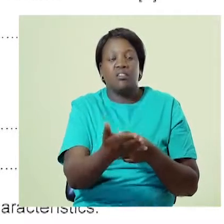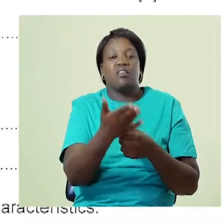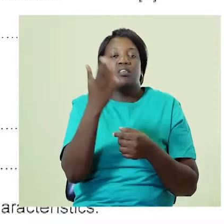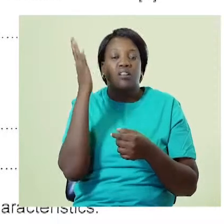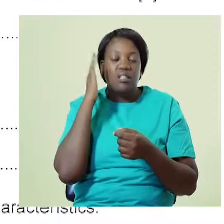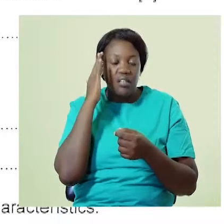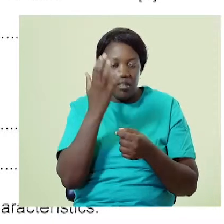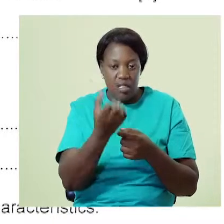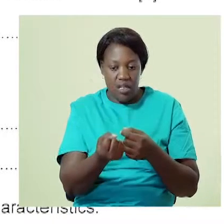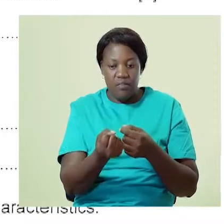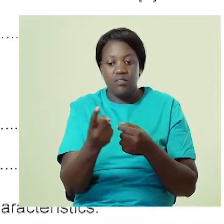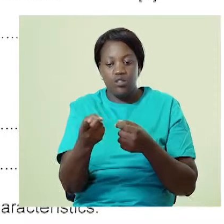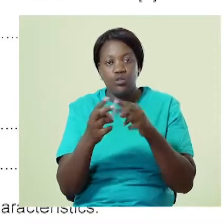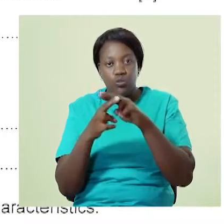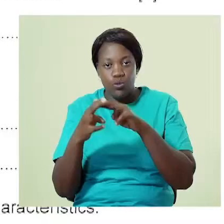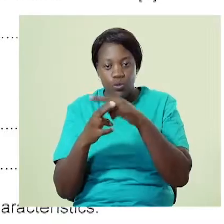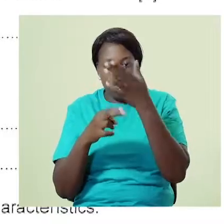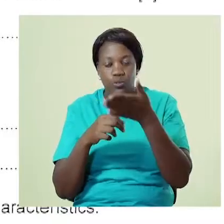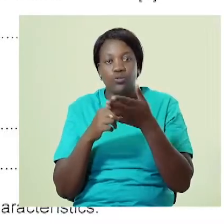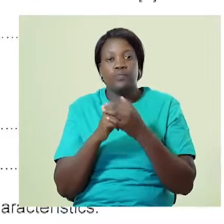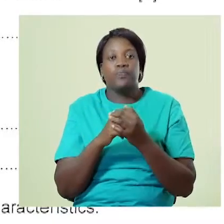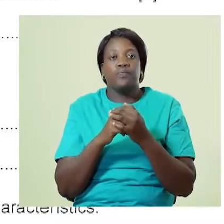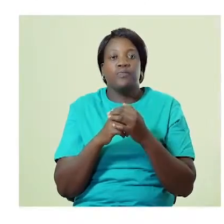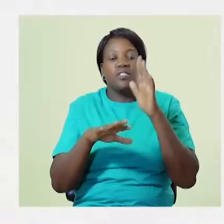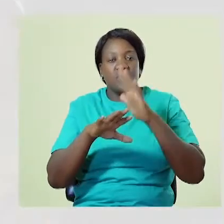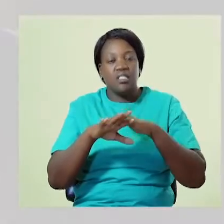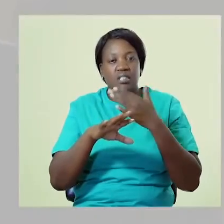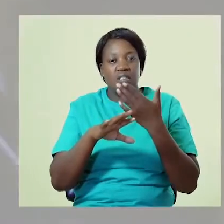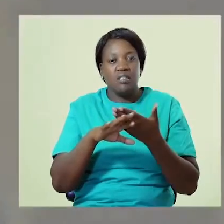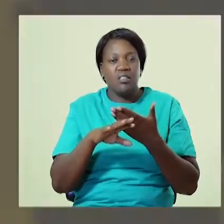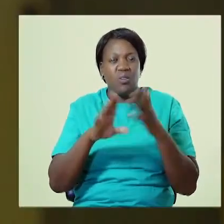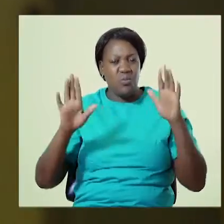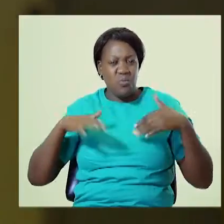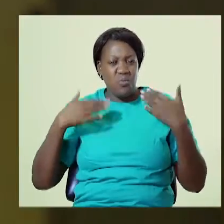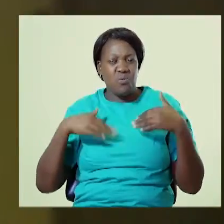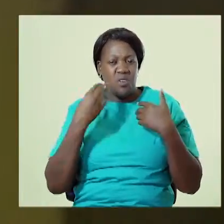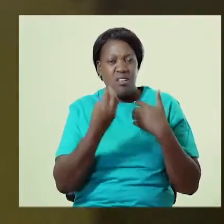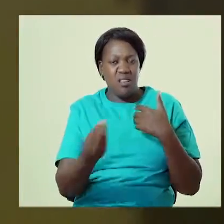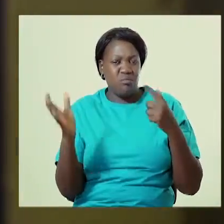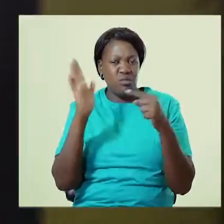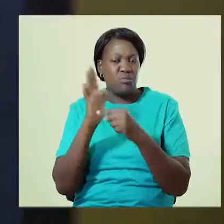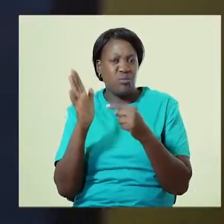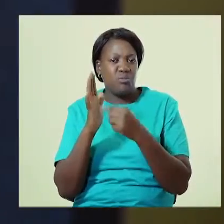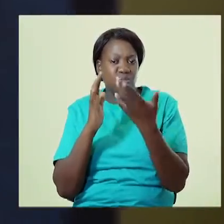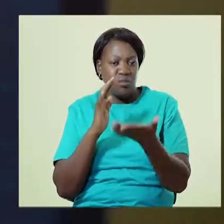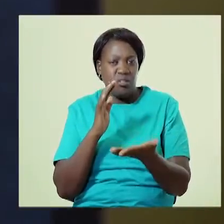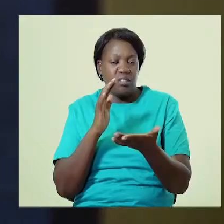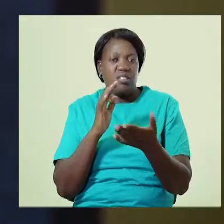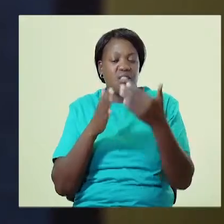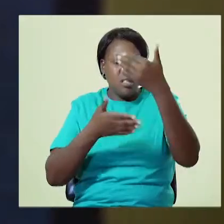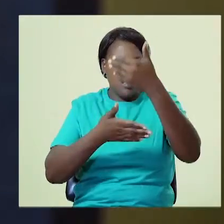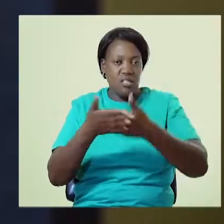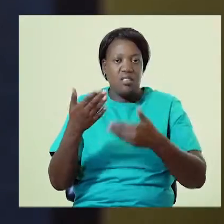you have heard. For example, were the learners happy with the results? If in the text it states